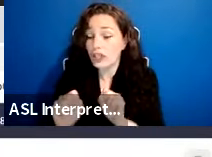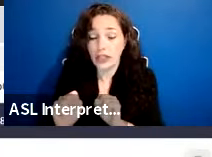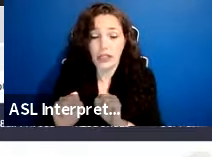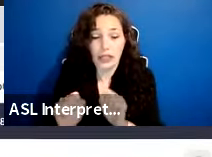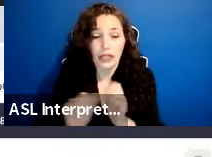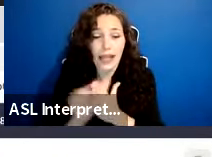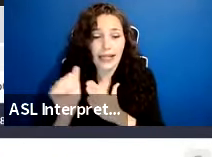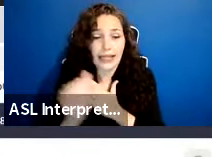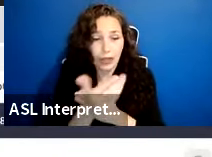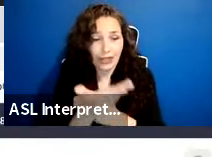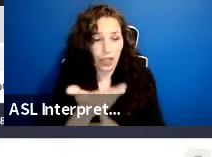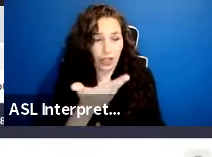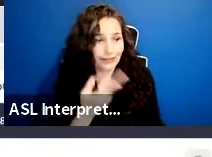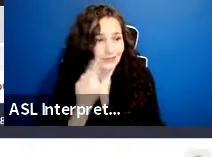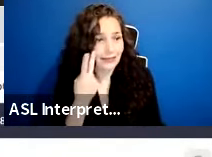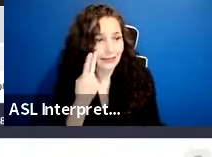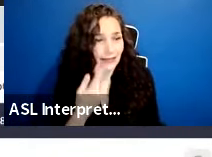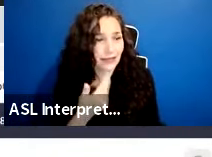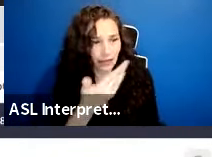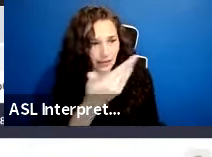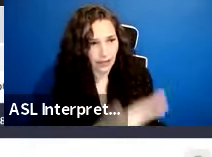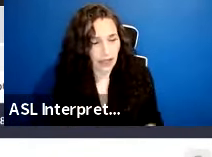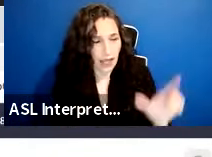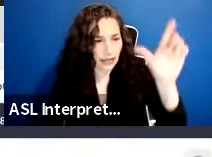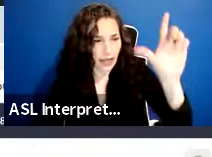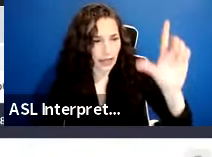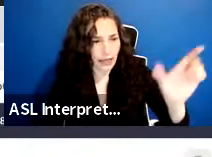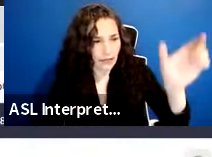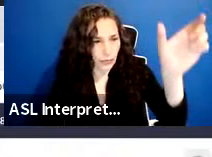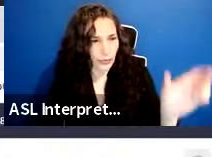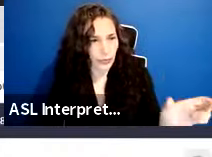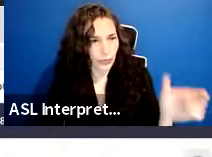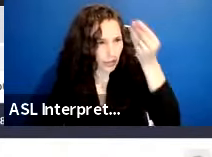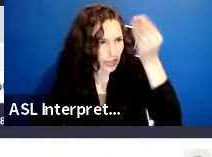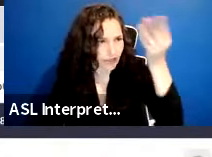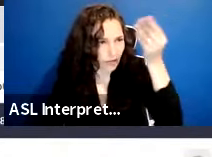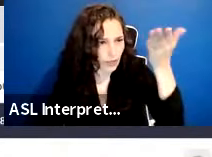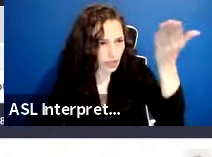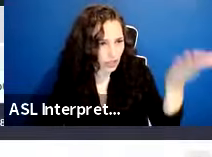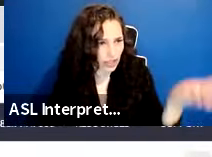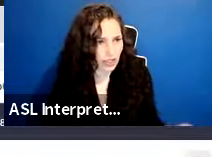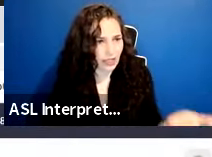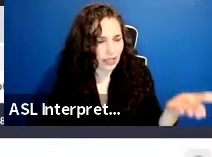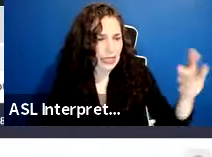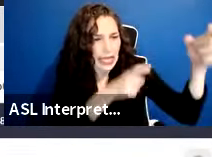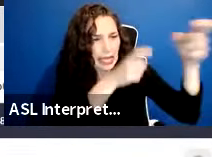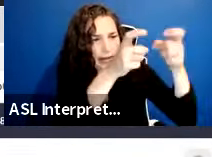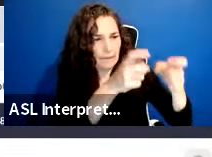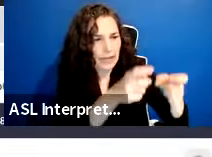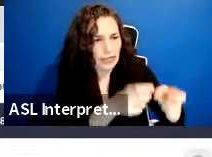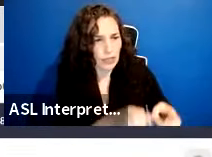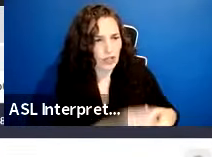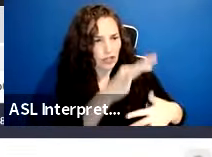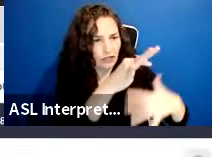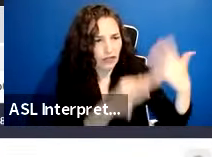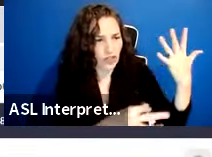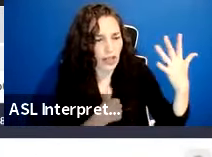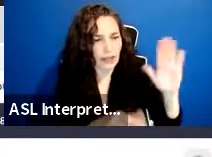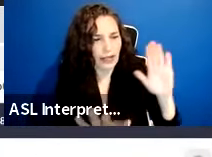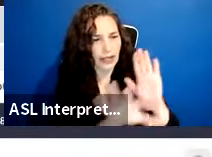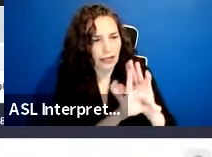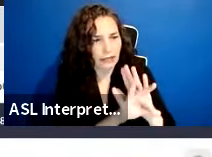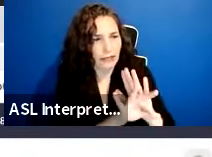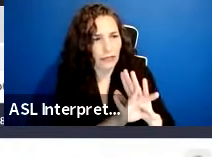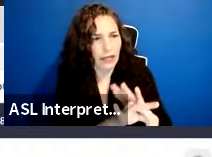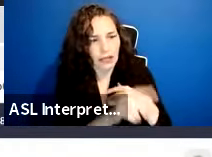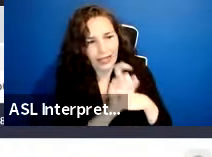And here I am. And again, on the left-hand side, you see some information. You see administrative features. I'm going to click on profile, obviously.